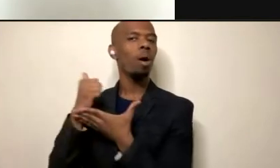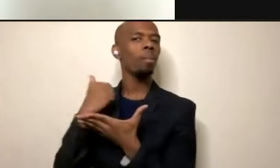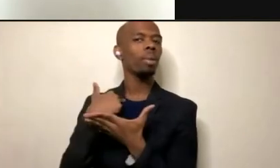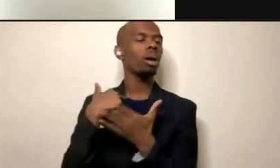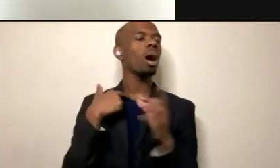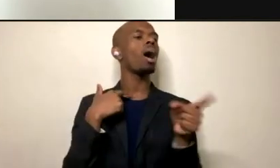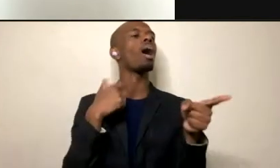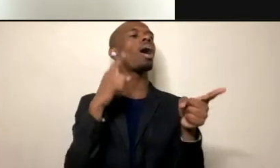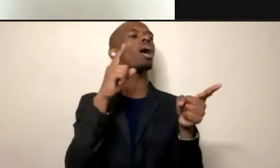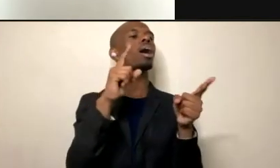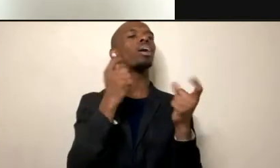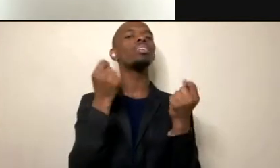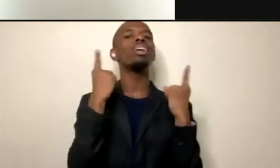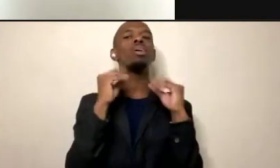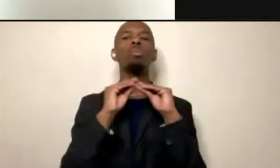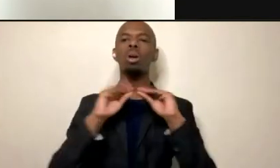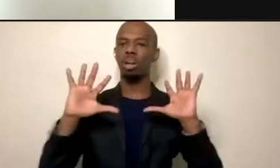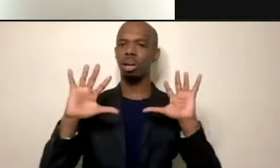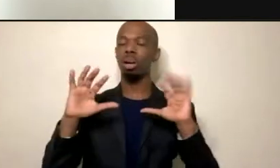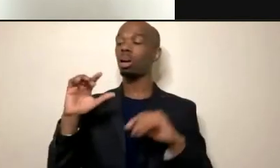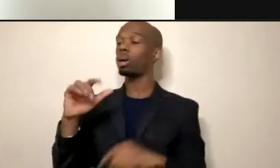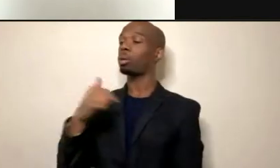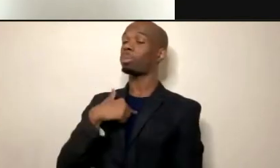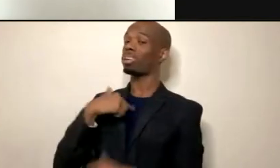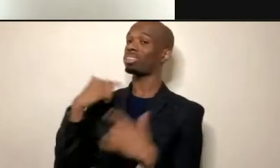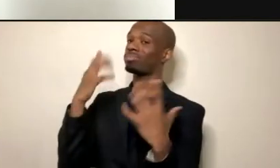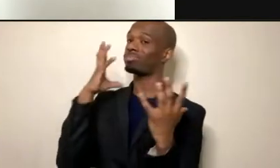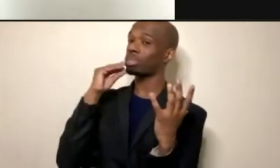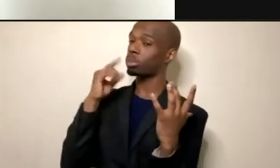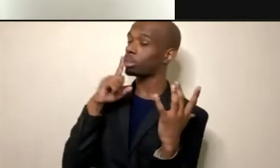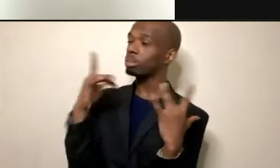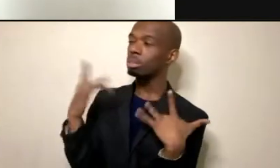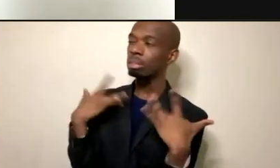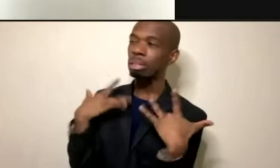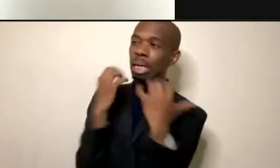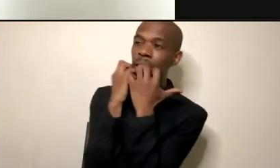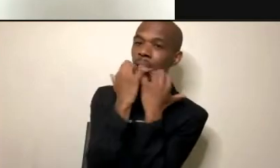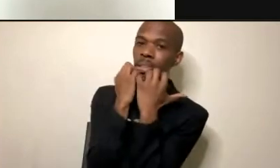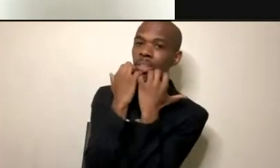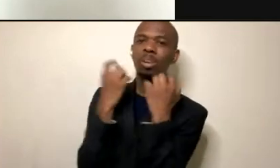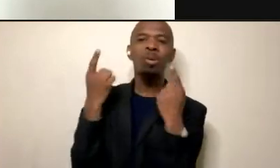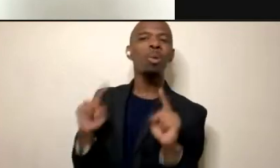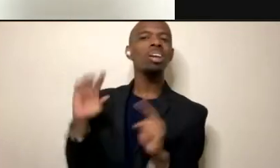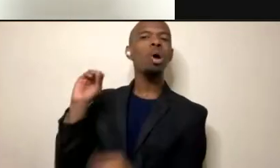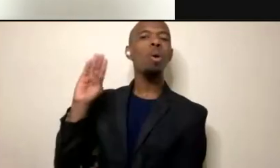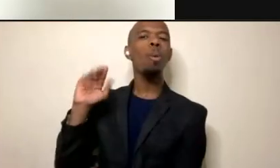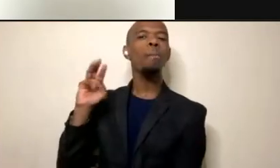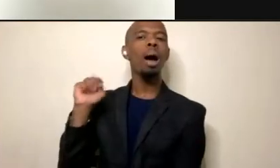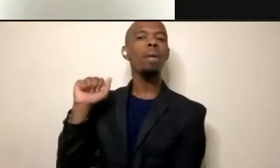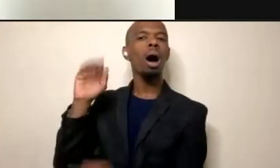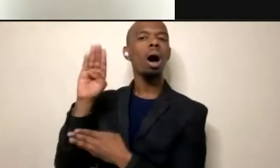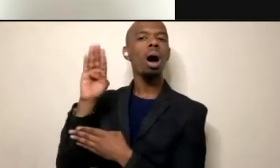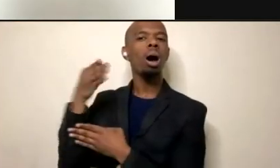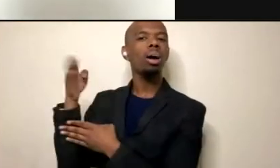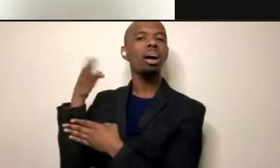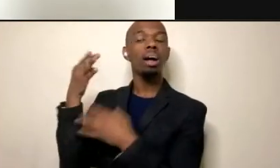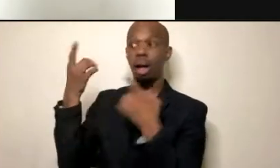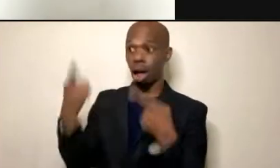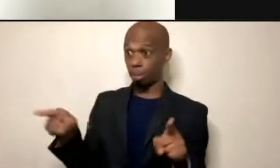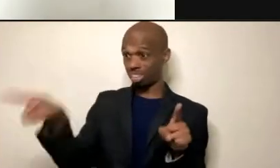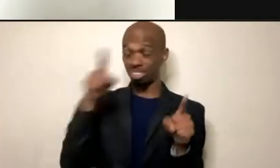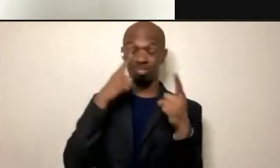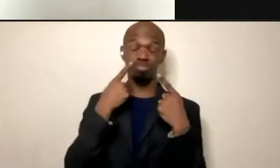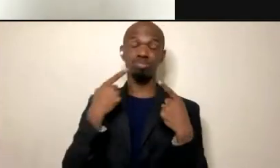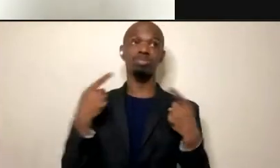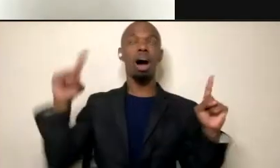because I don't know if you had this feeling, Rhodessa, but once he got elected, I was like, okay,